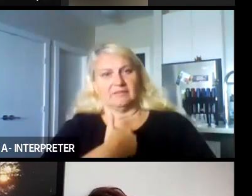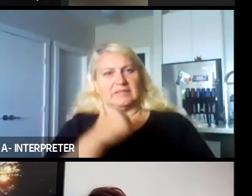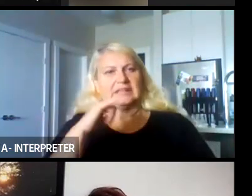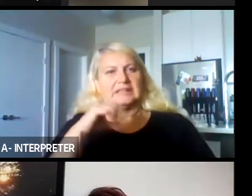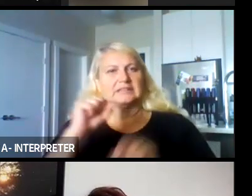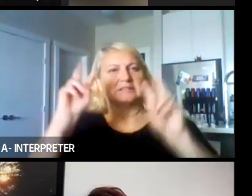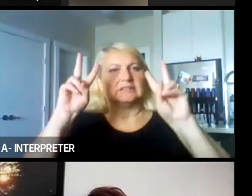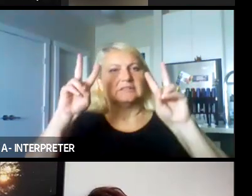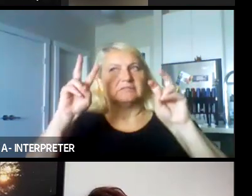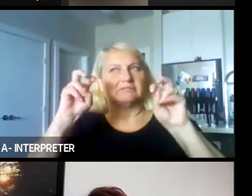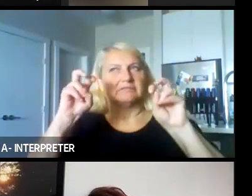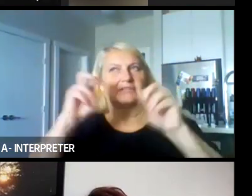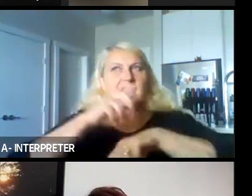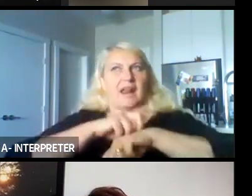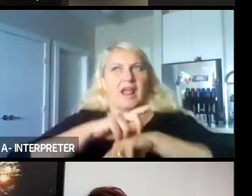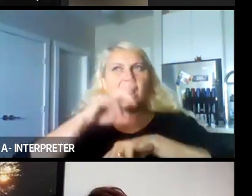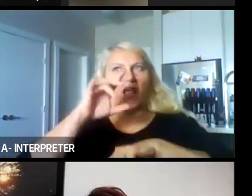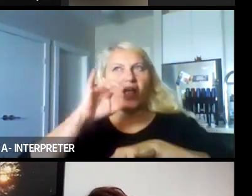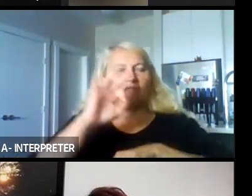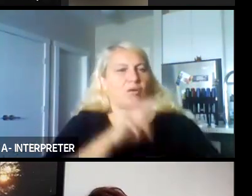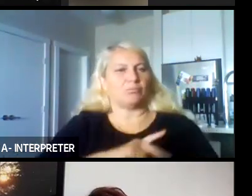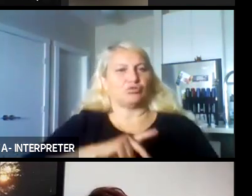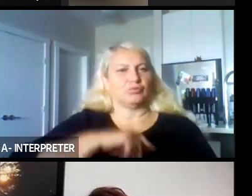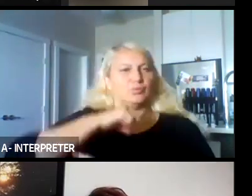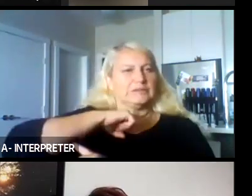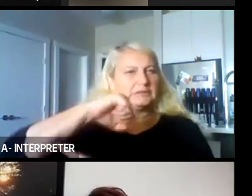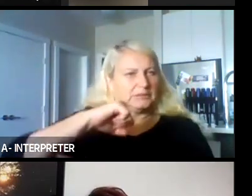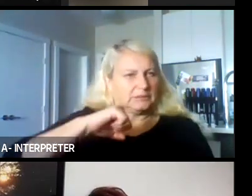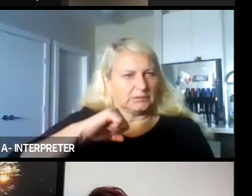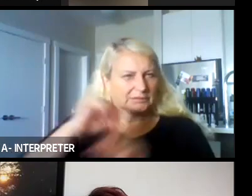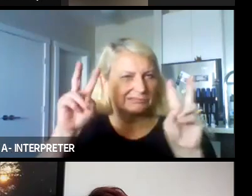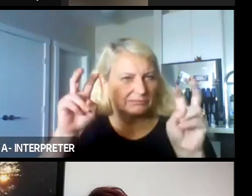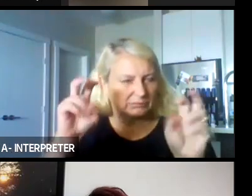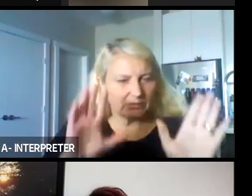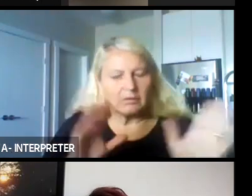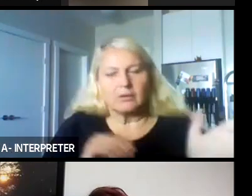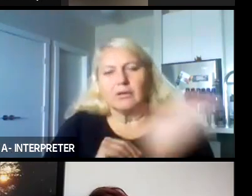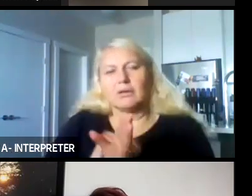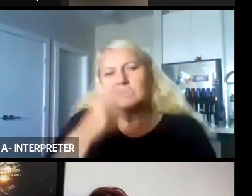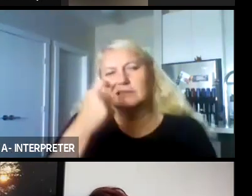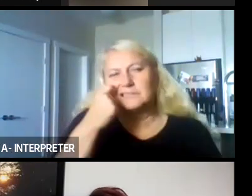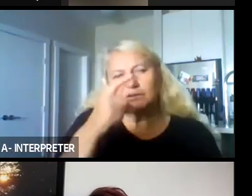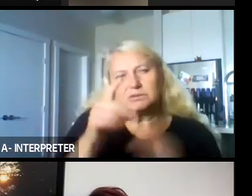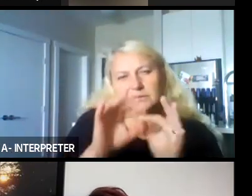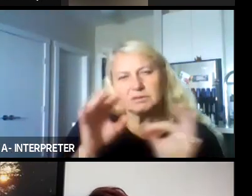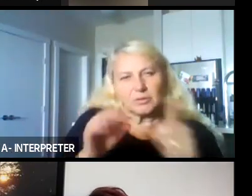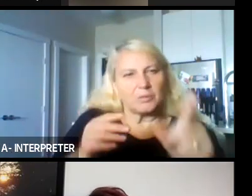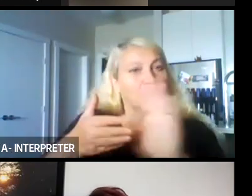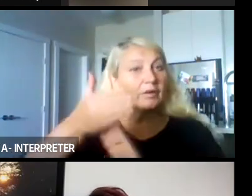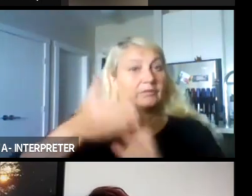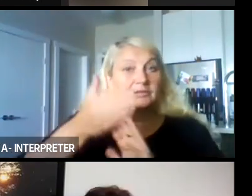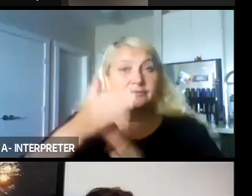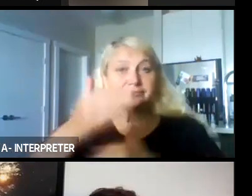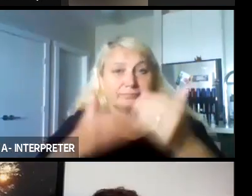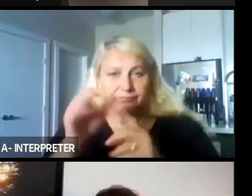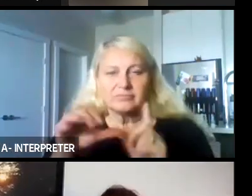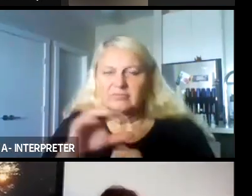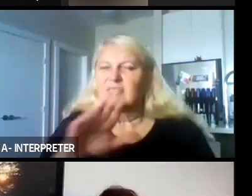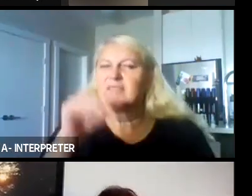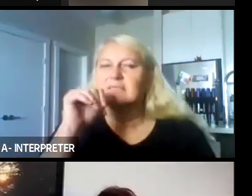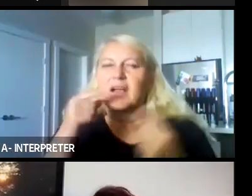And I also really heard what you said earlier about this productivity culture. I watched a video yesterday while making